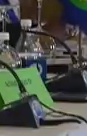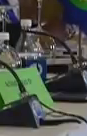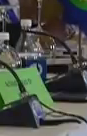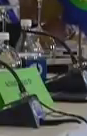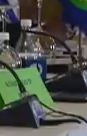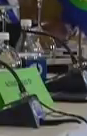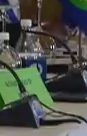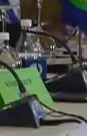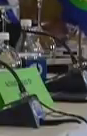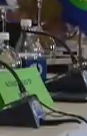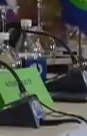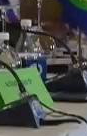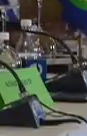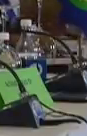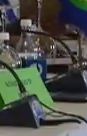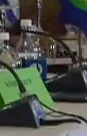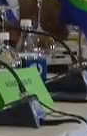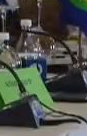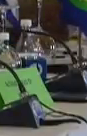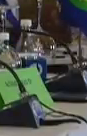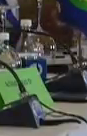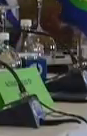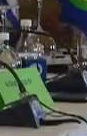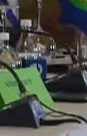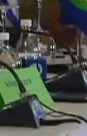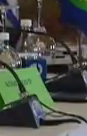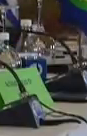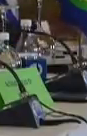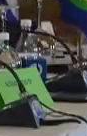Thank you, ladies and gentlemen. Will the panel take one last round?